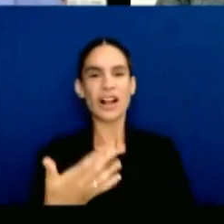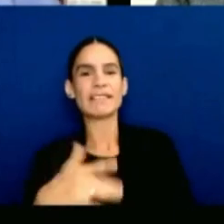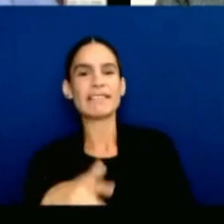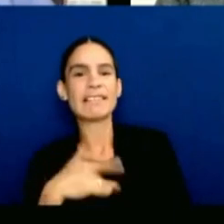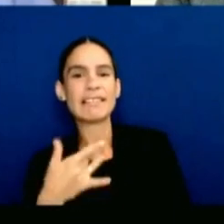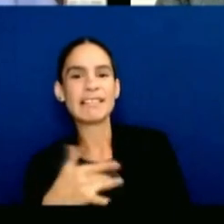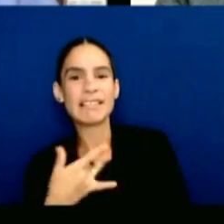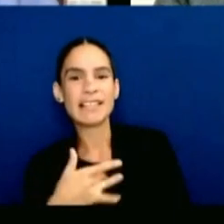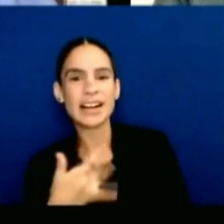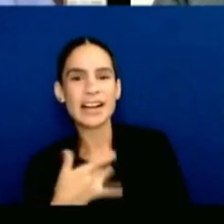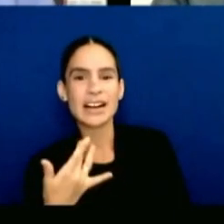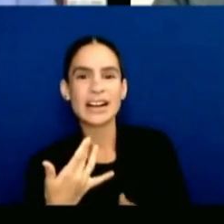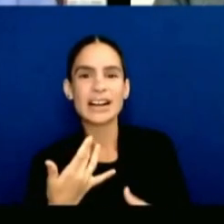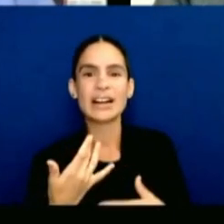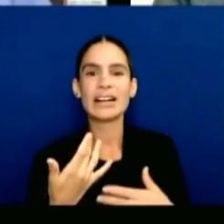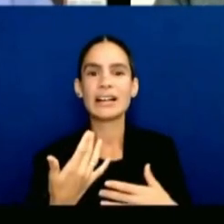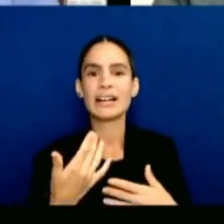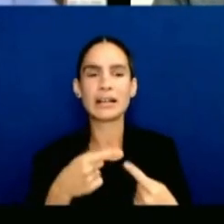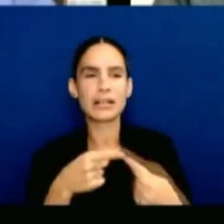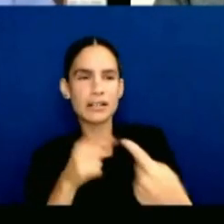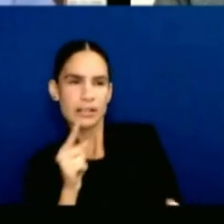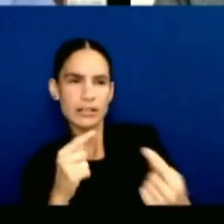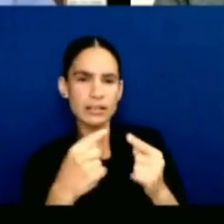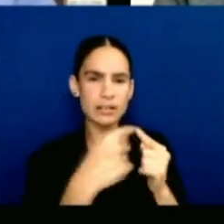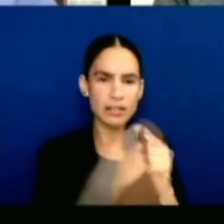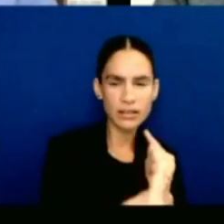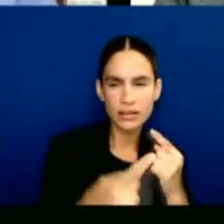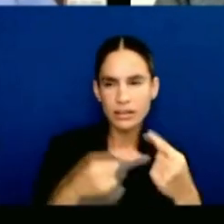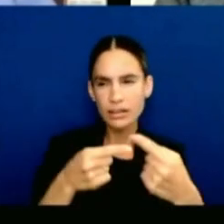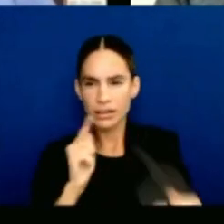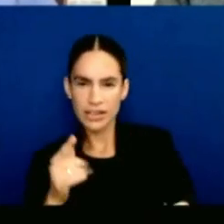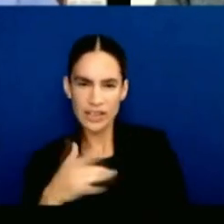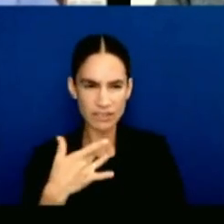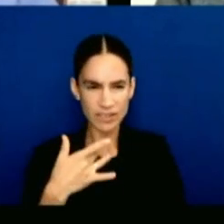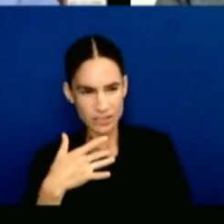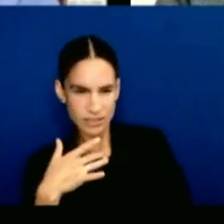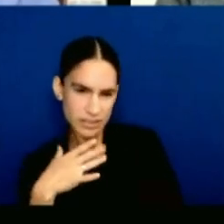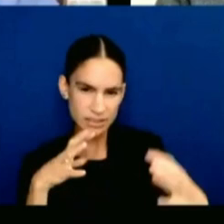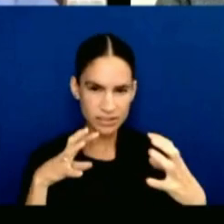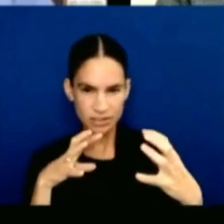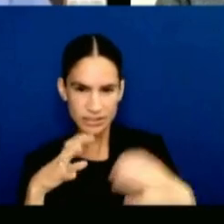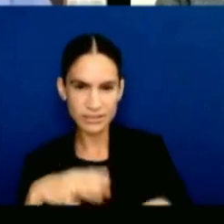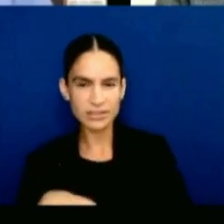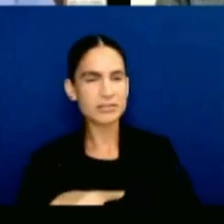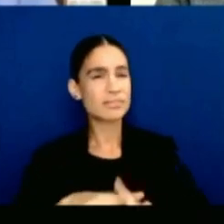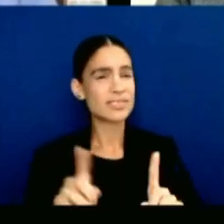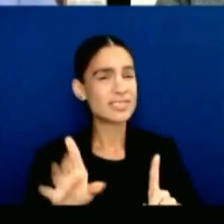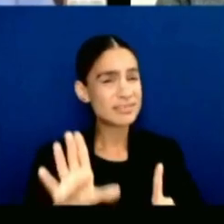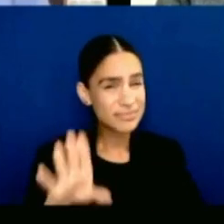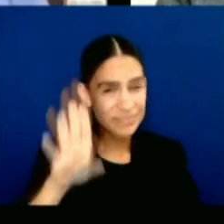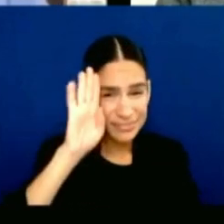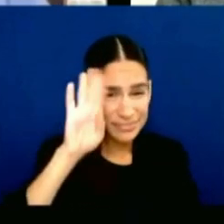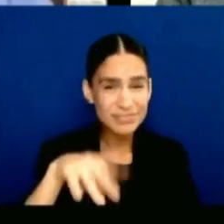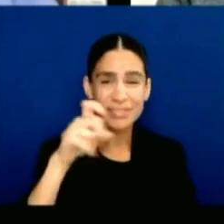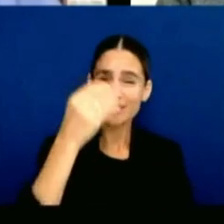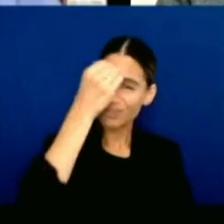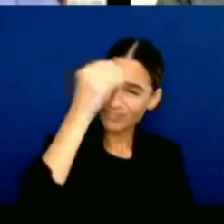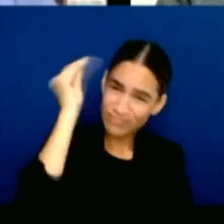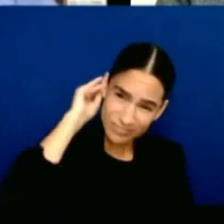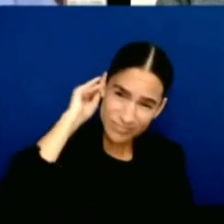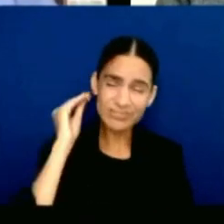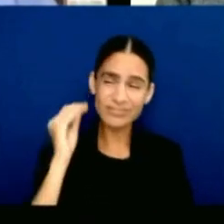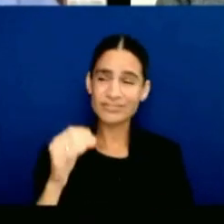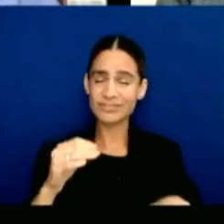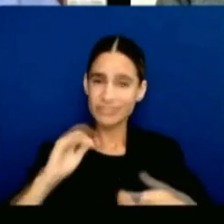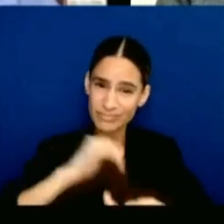that? Tony has just really laid out what the real principle ought to be here. Well, Tony, I know you're a busy guy, and